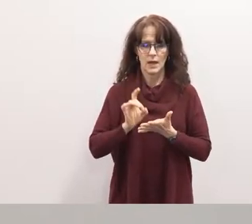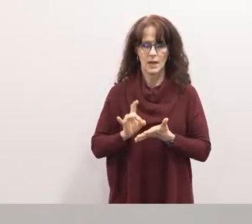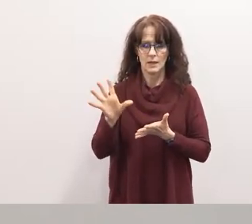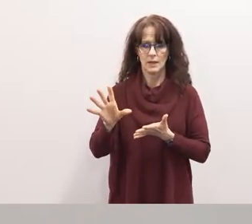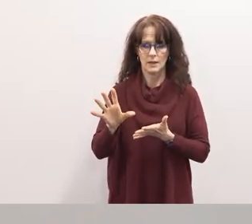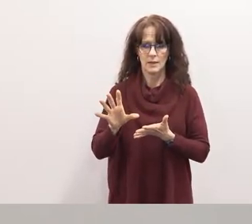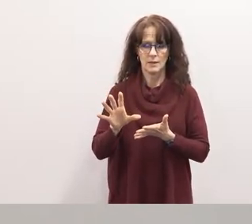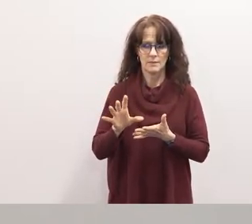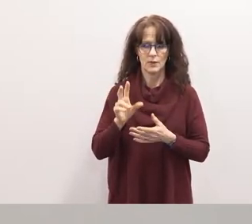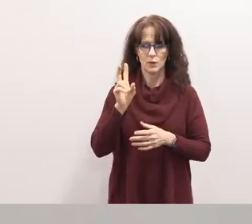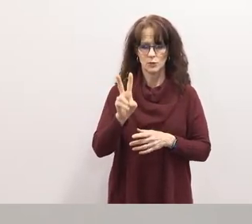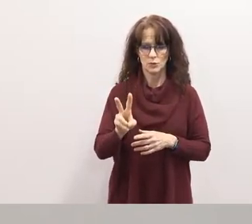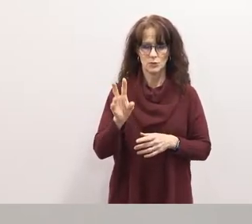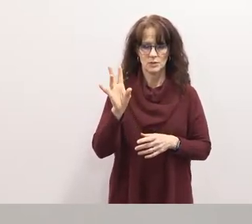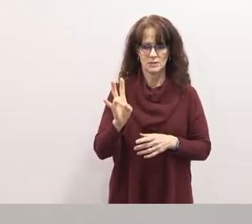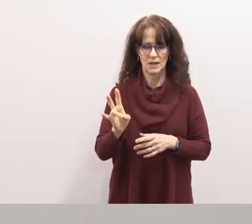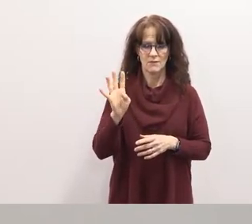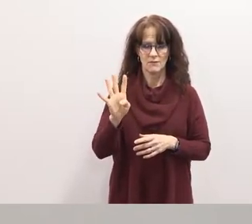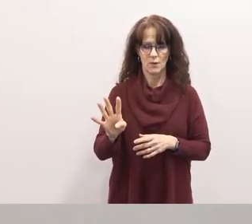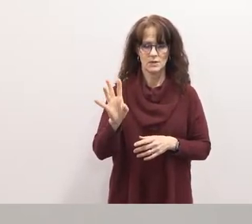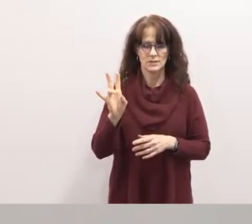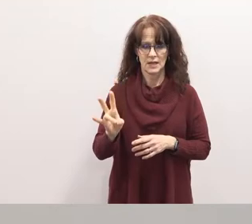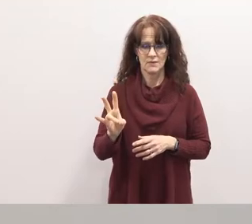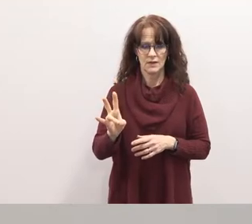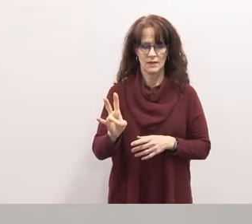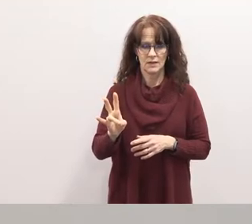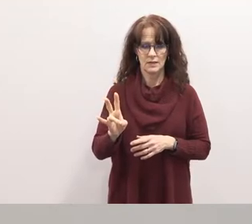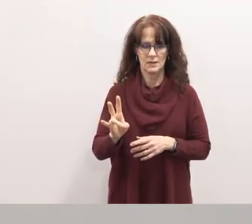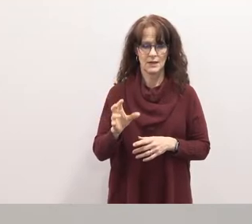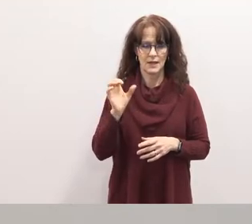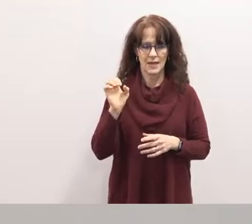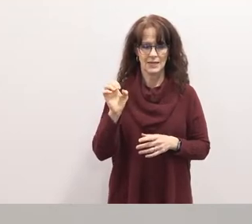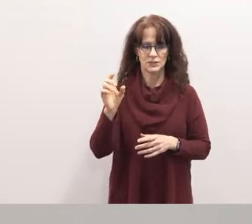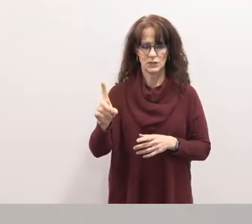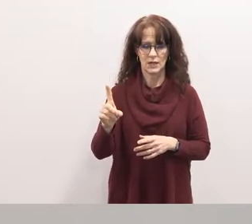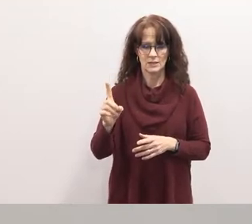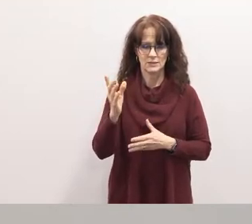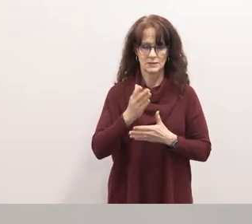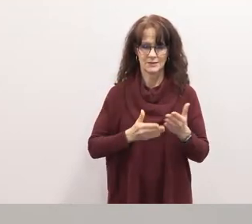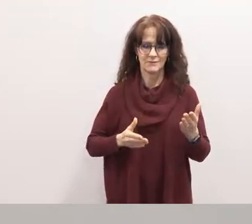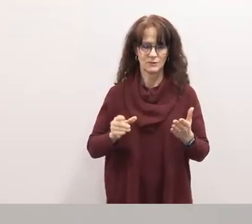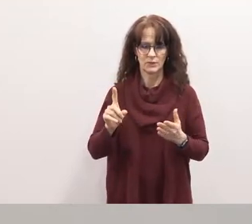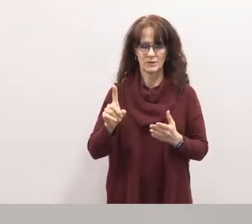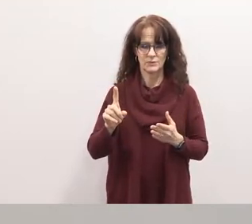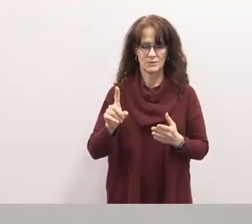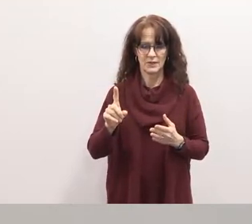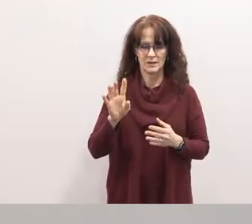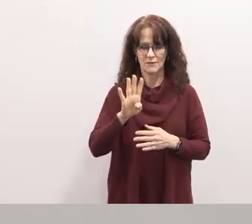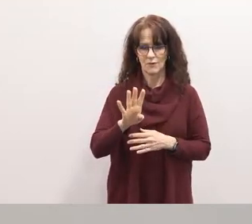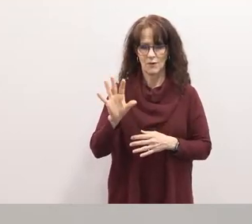number 2747 pursuant to Education Code Section